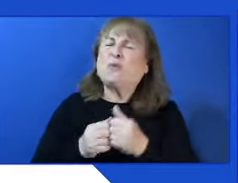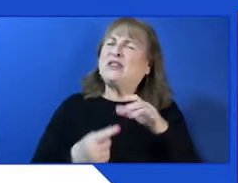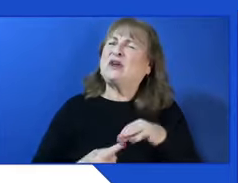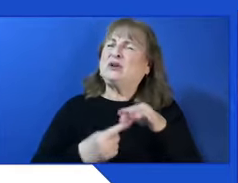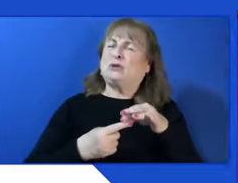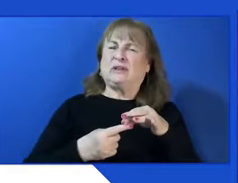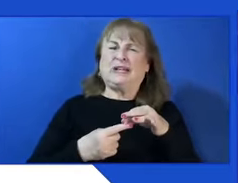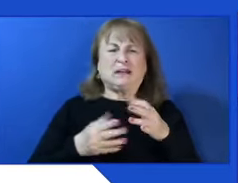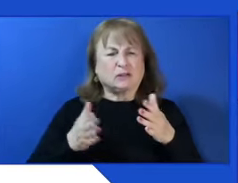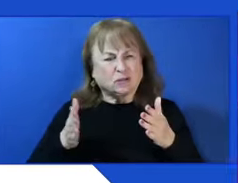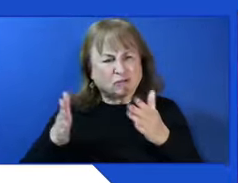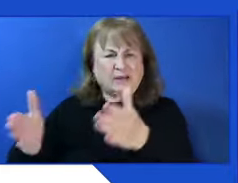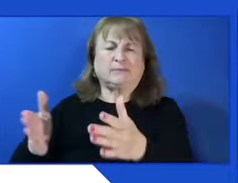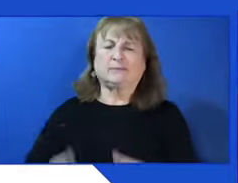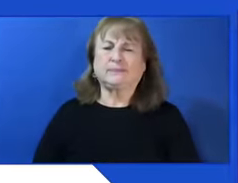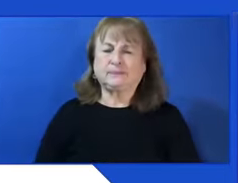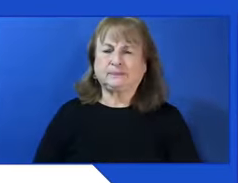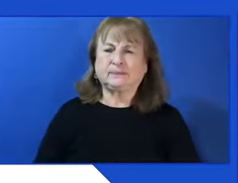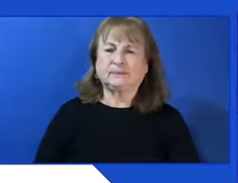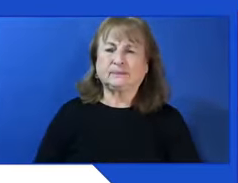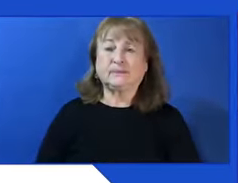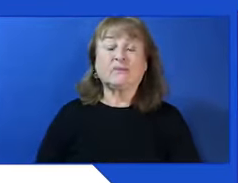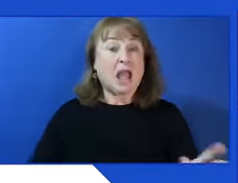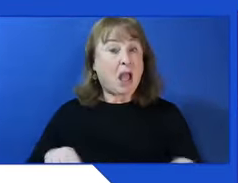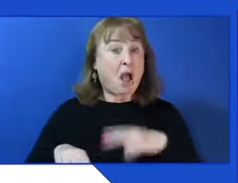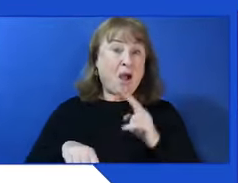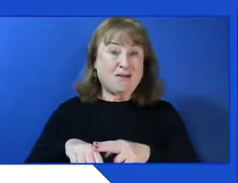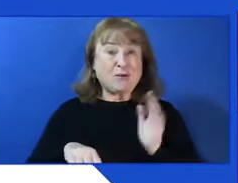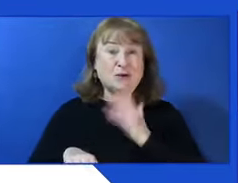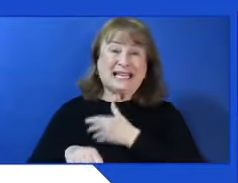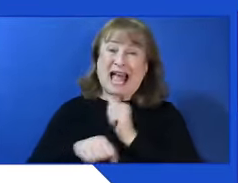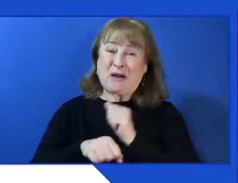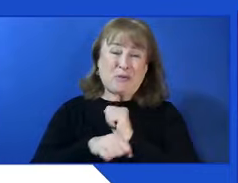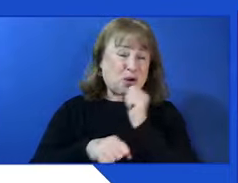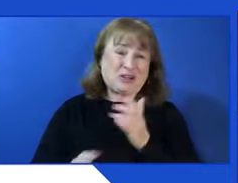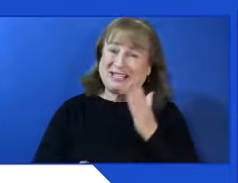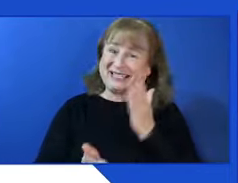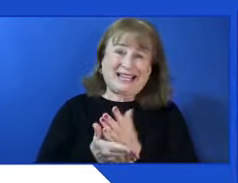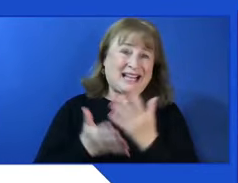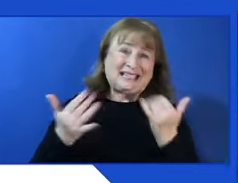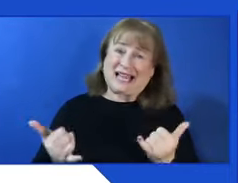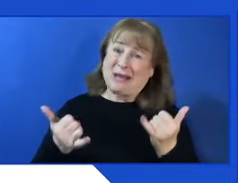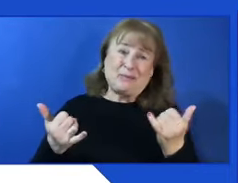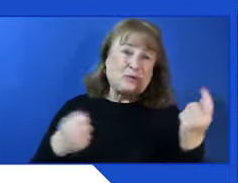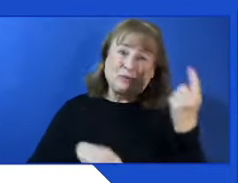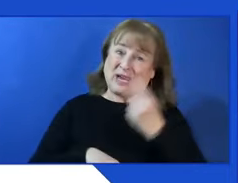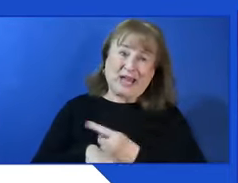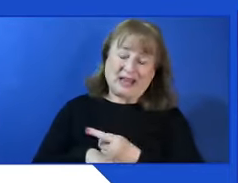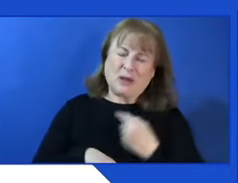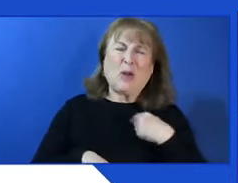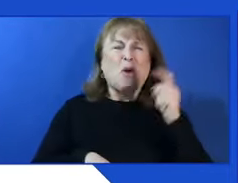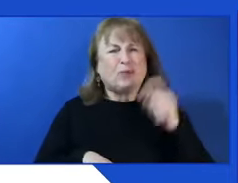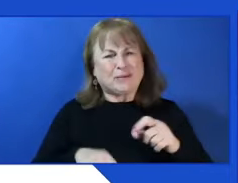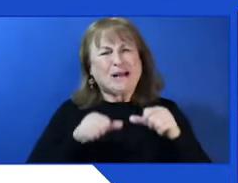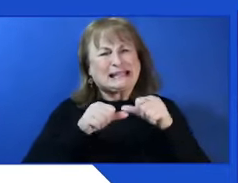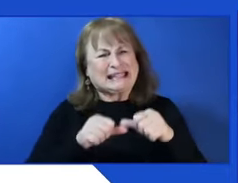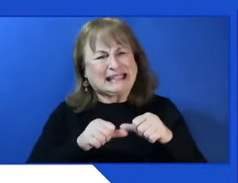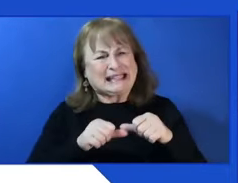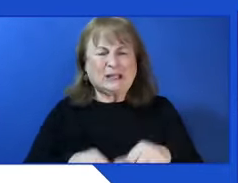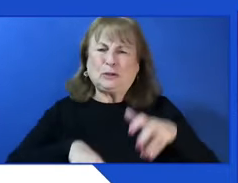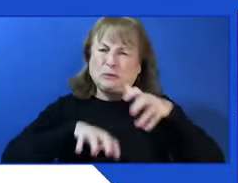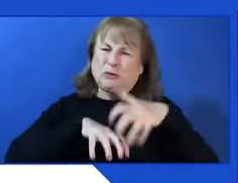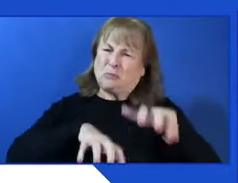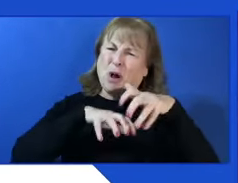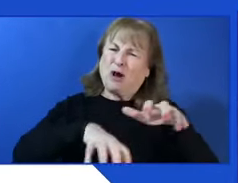strength. Of course, our work does not stop here today. We must continue to march in